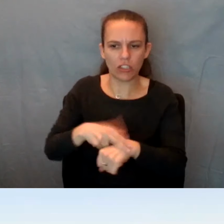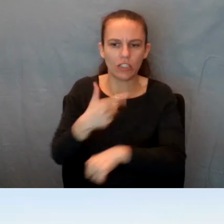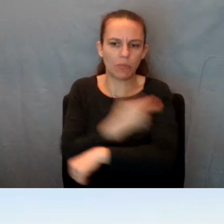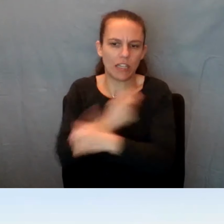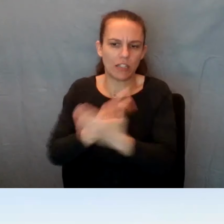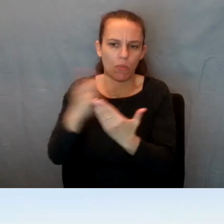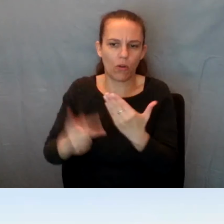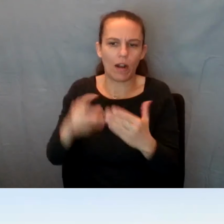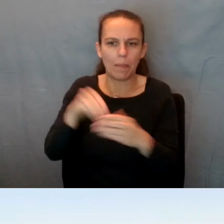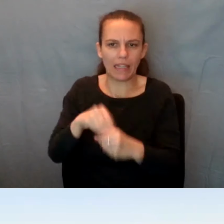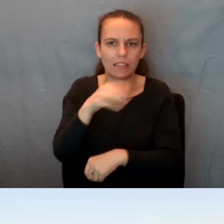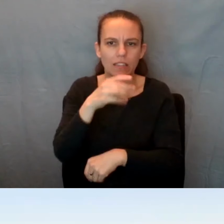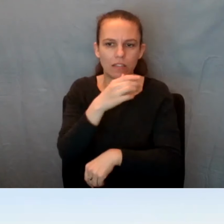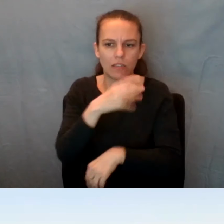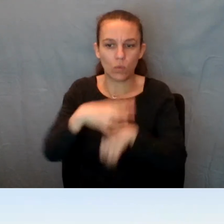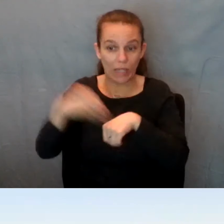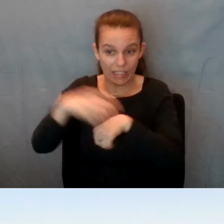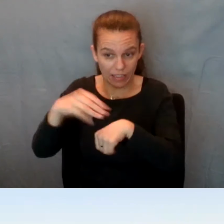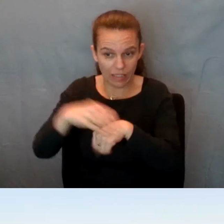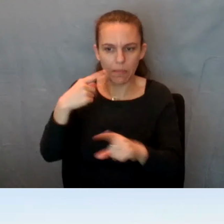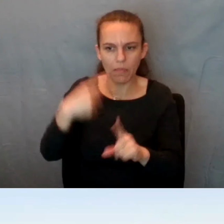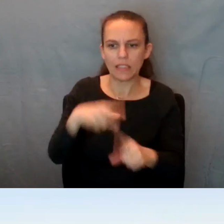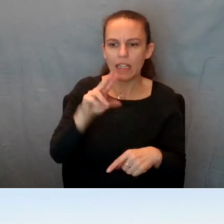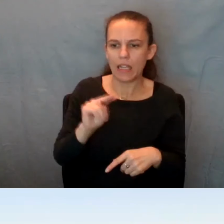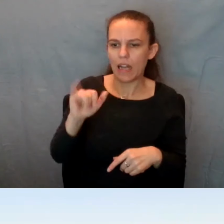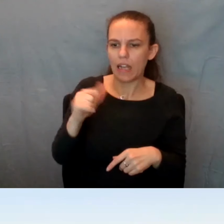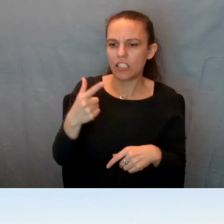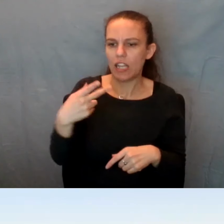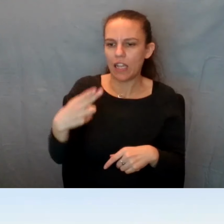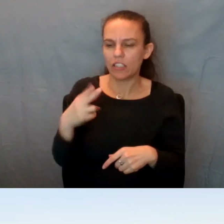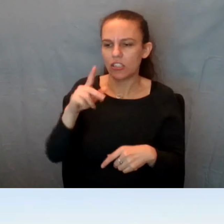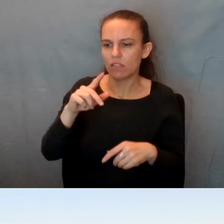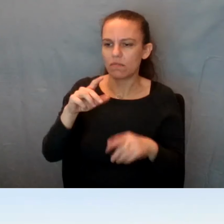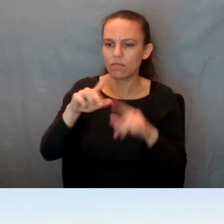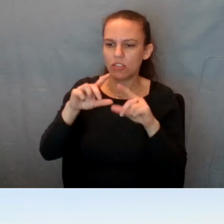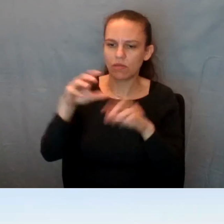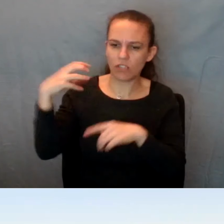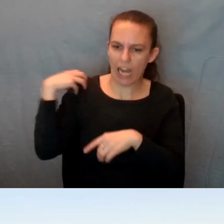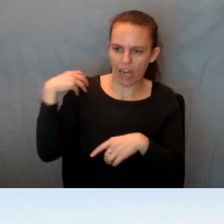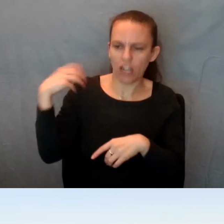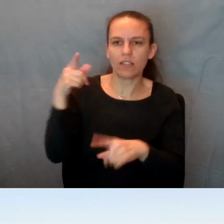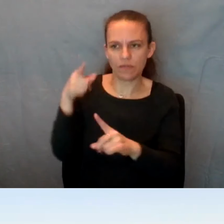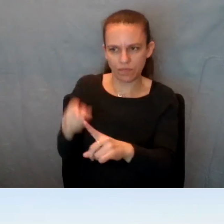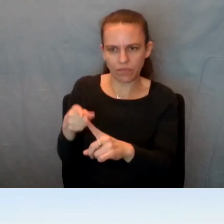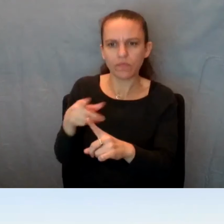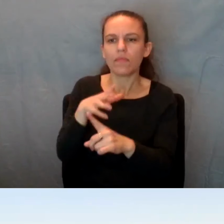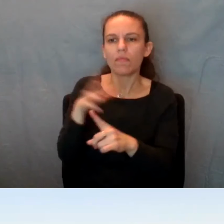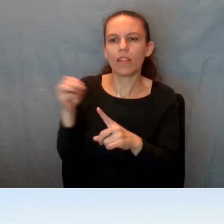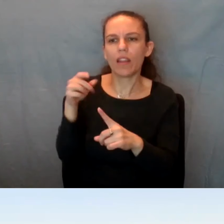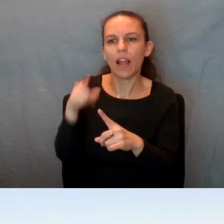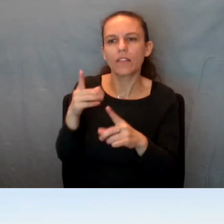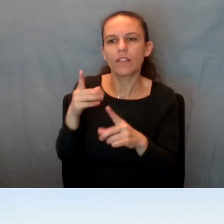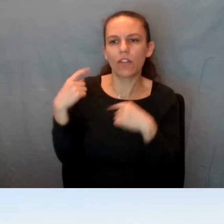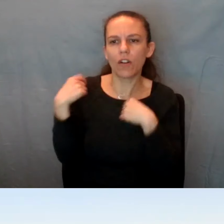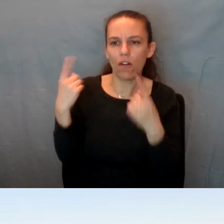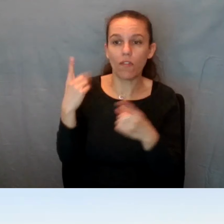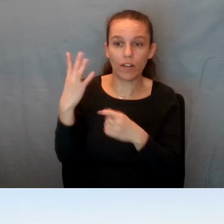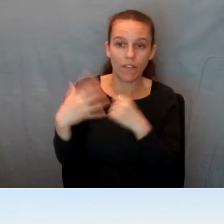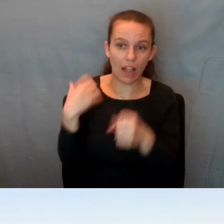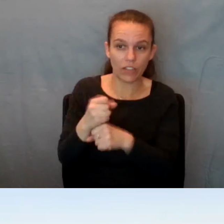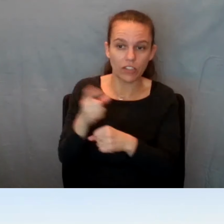and NITAG chair at the Public Health Agency of Sweden. For over 25 years, Anne has been a lecturer in